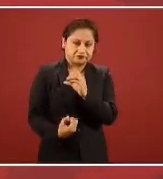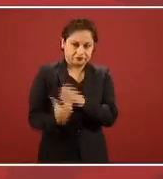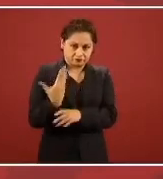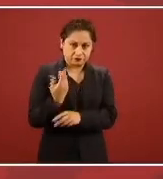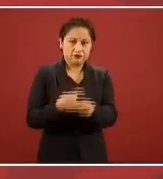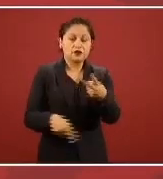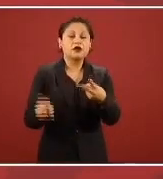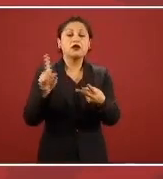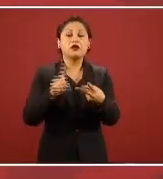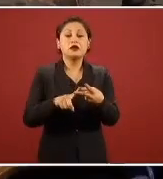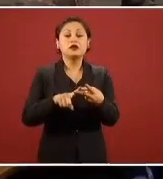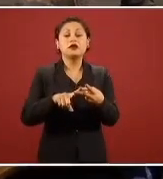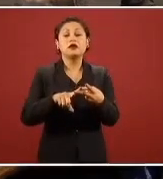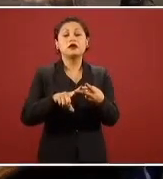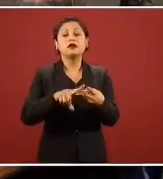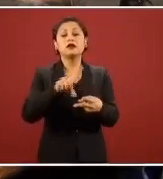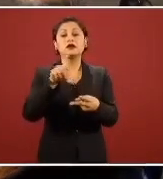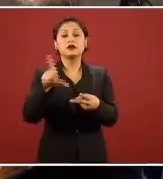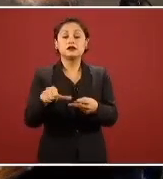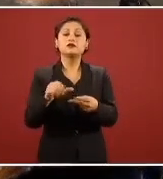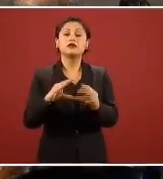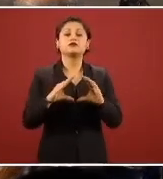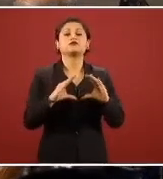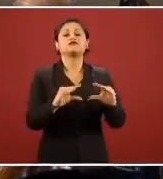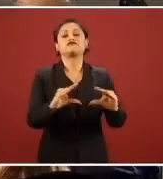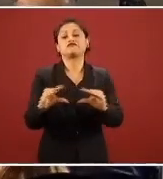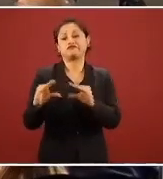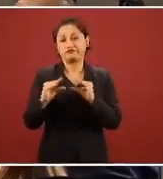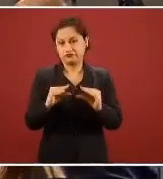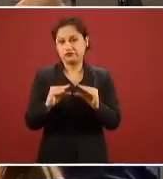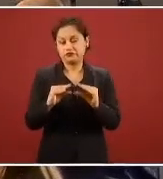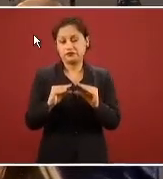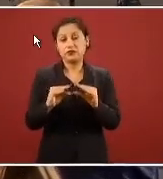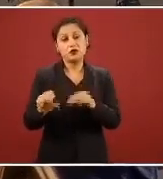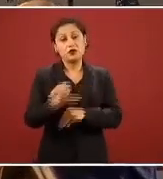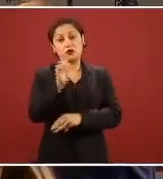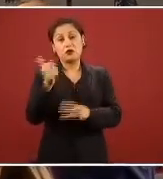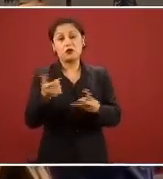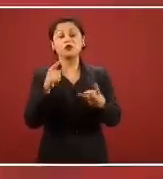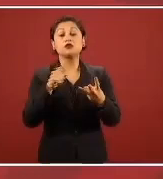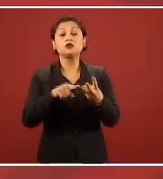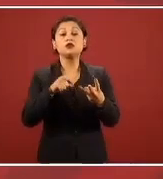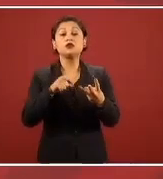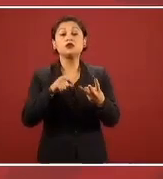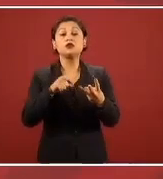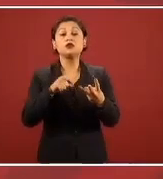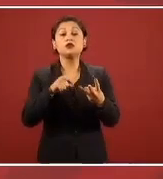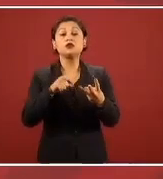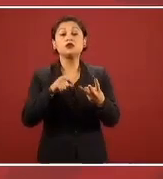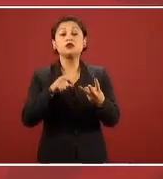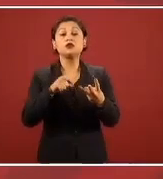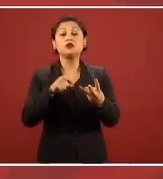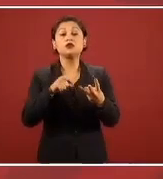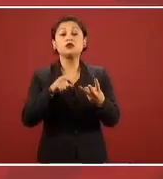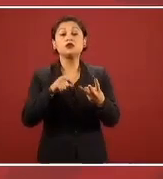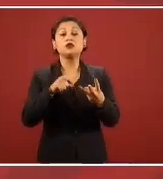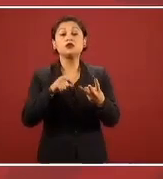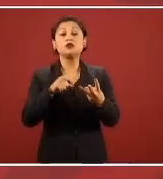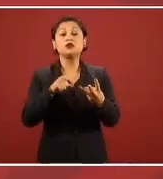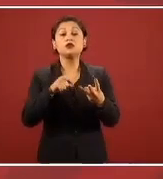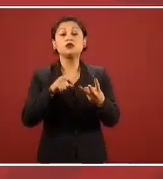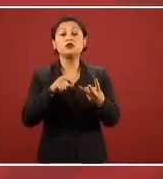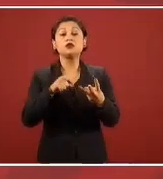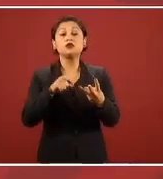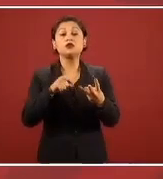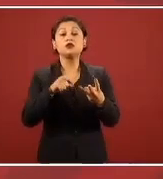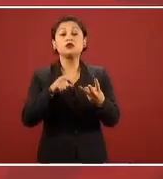Y algo que es también importante, and something, es contar con las instalaciones. Something that is also very